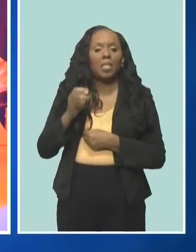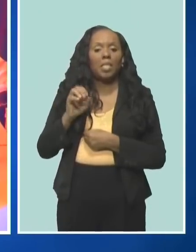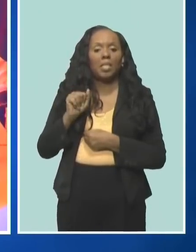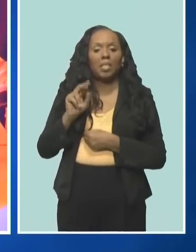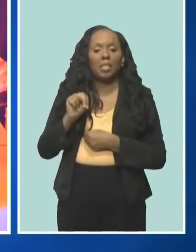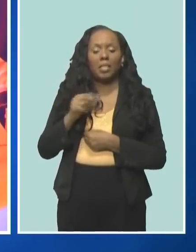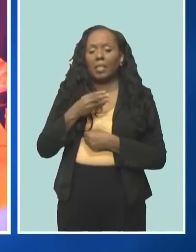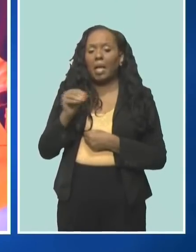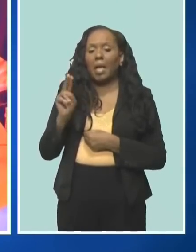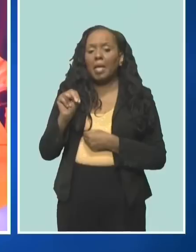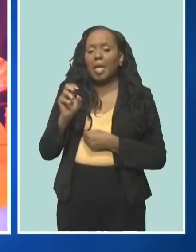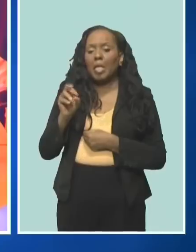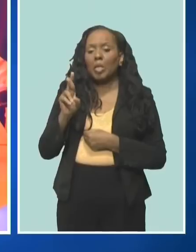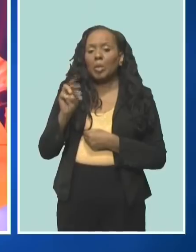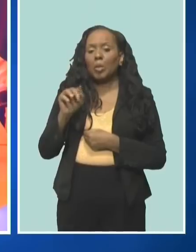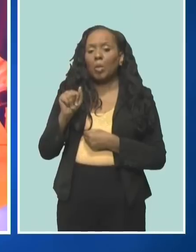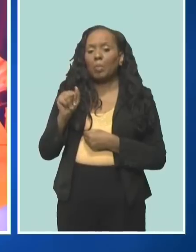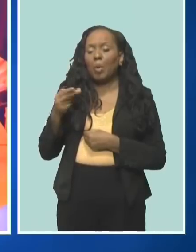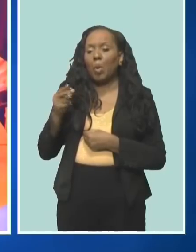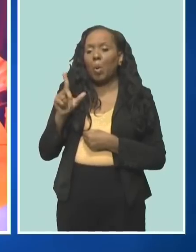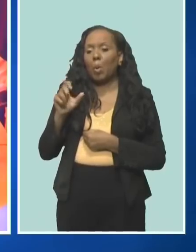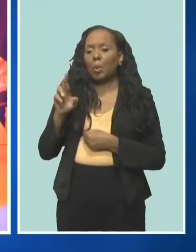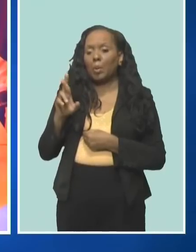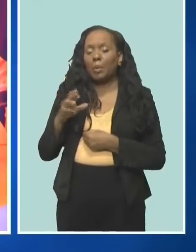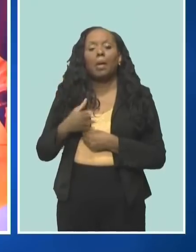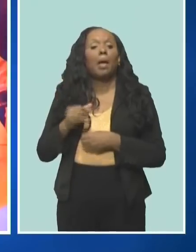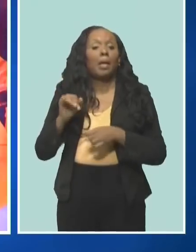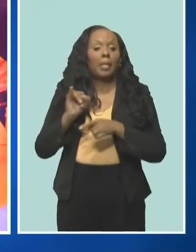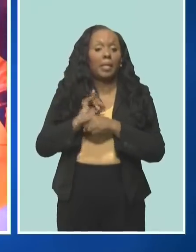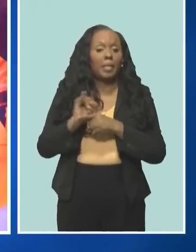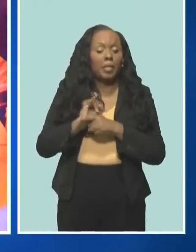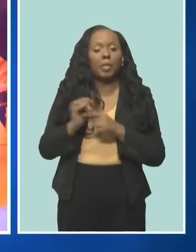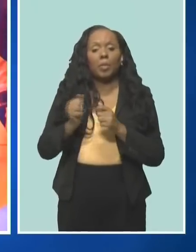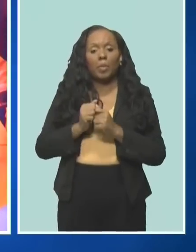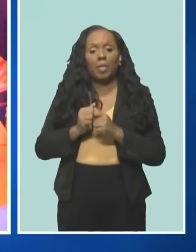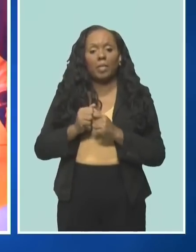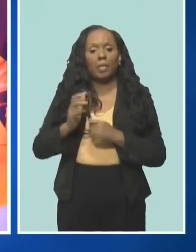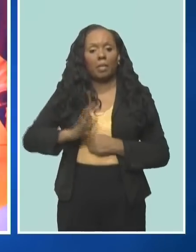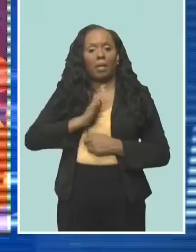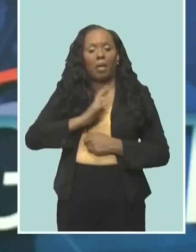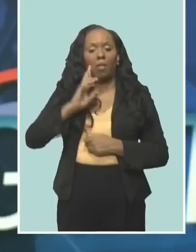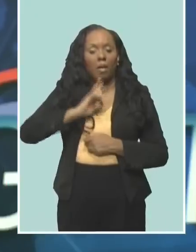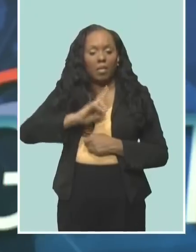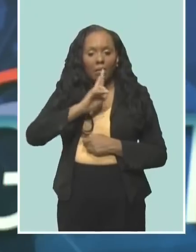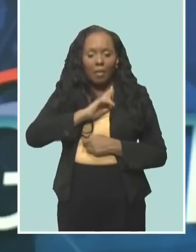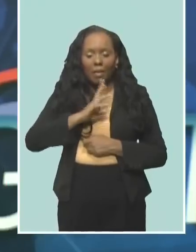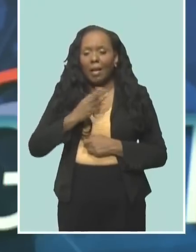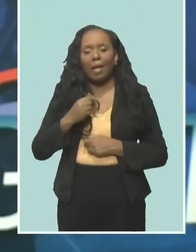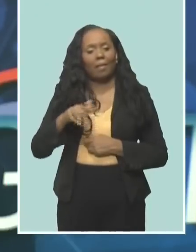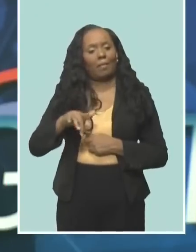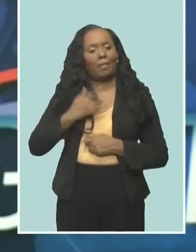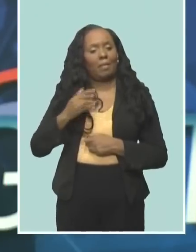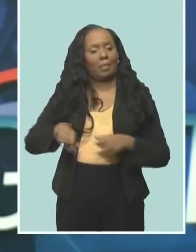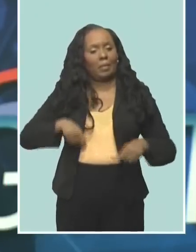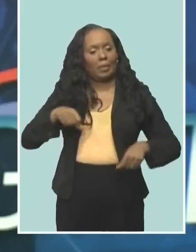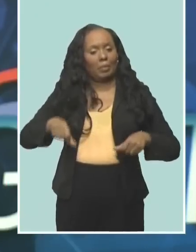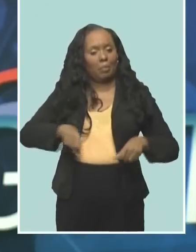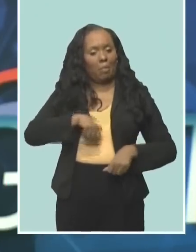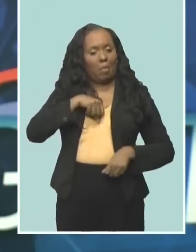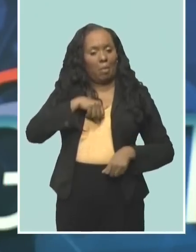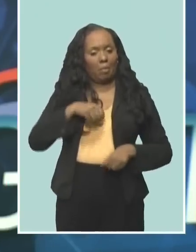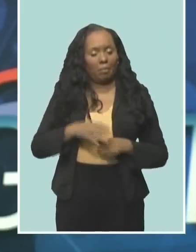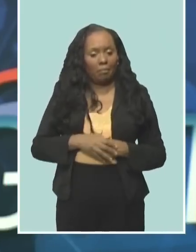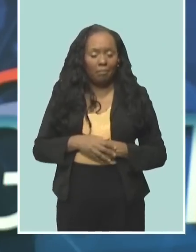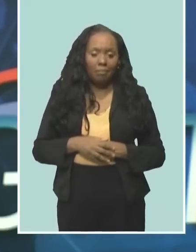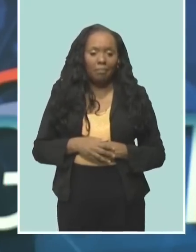one of Barbados's esteemed restaurants, and of course, bragging rights. Time now for tonight's trading